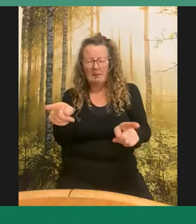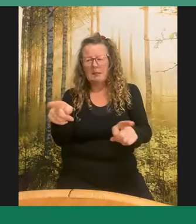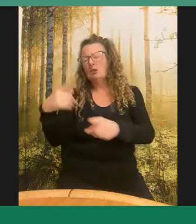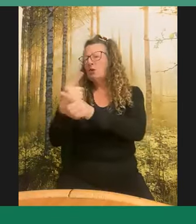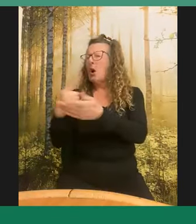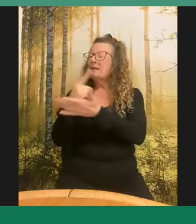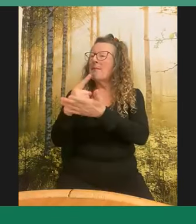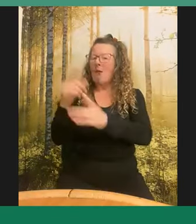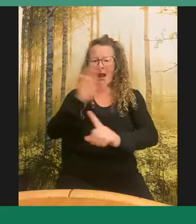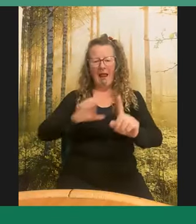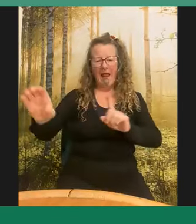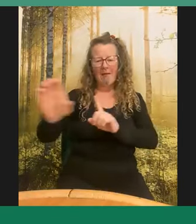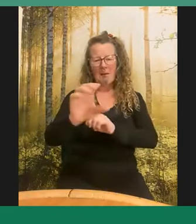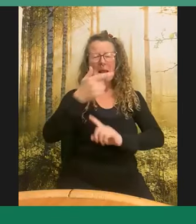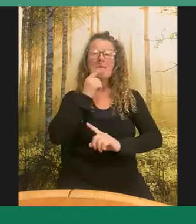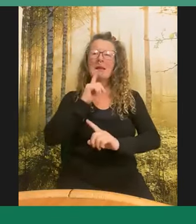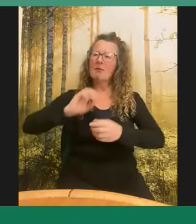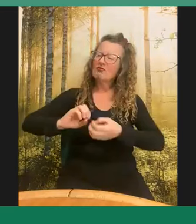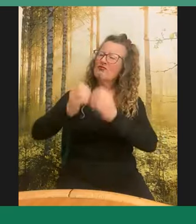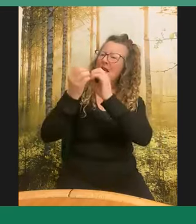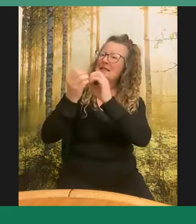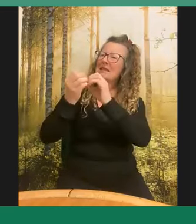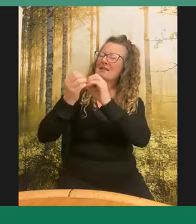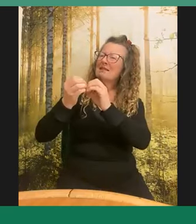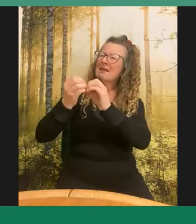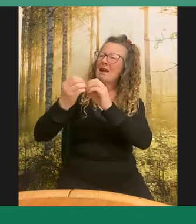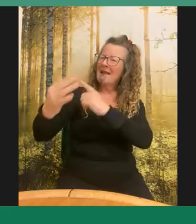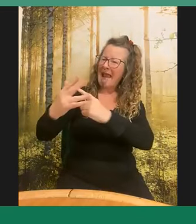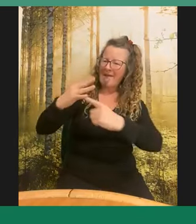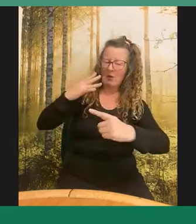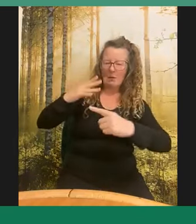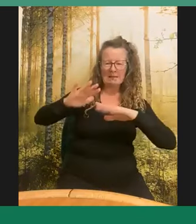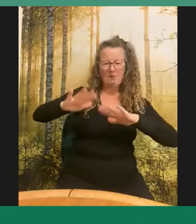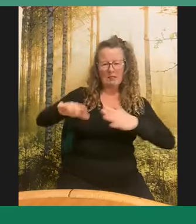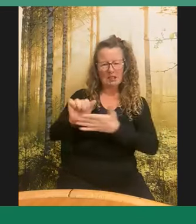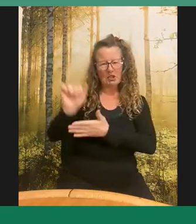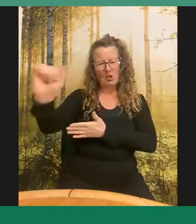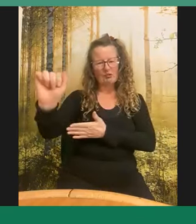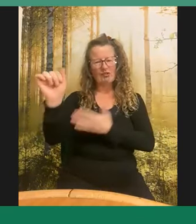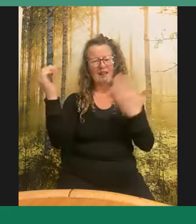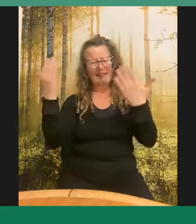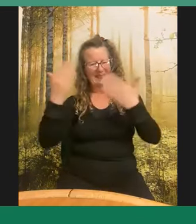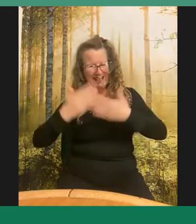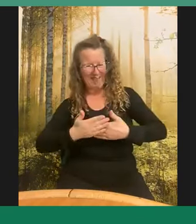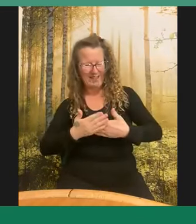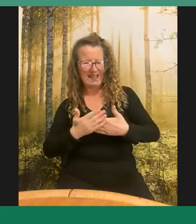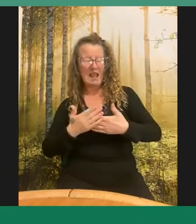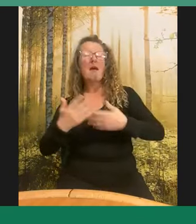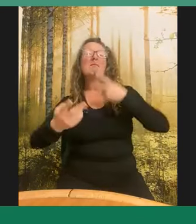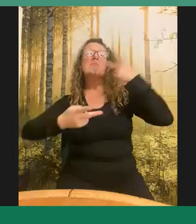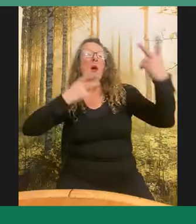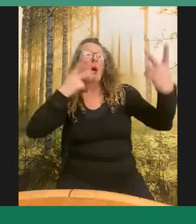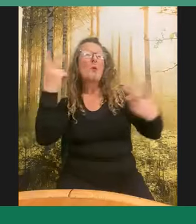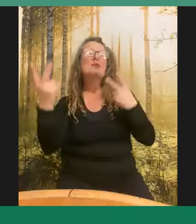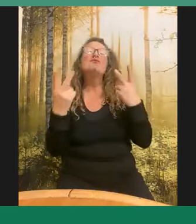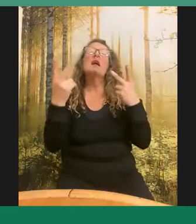have influenced and shaped British culture today, and I'm excited to have you join us for an evening filled with visual arts, poetry, prose, and music.